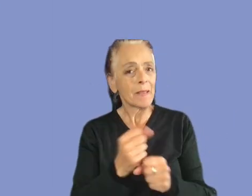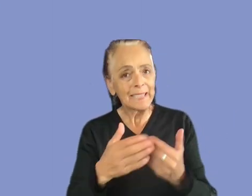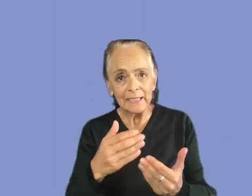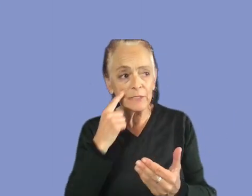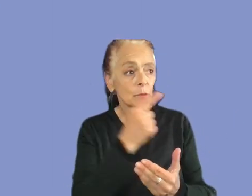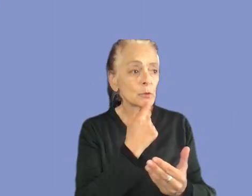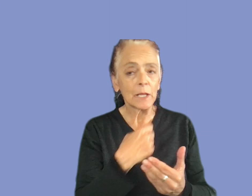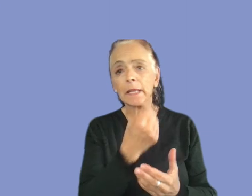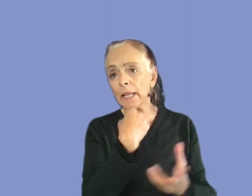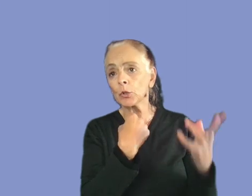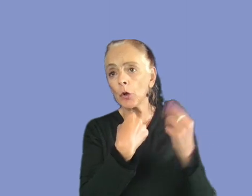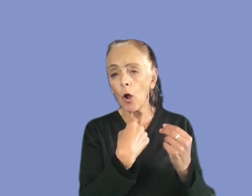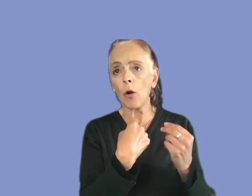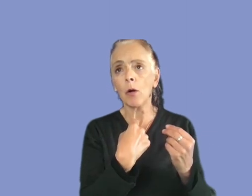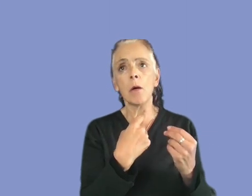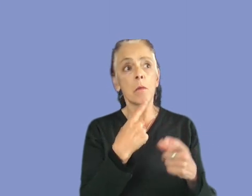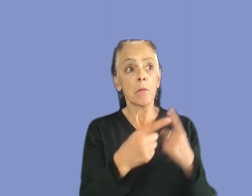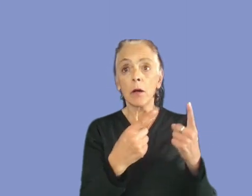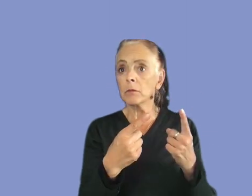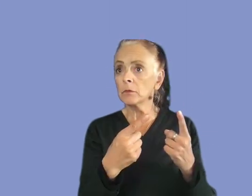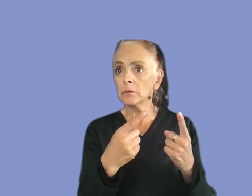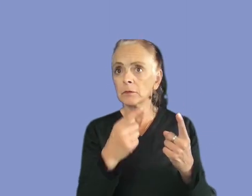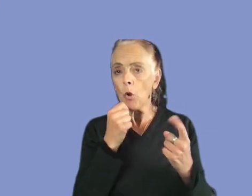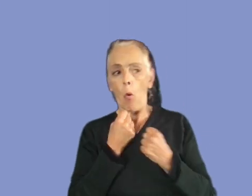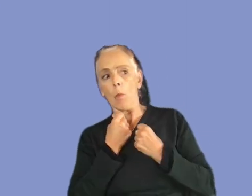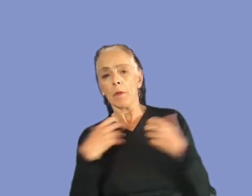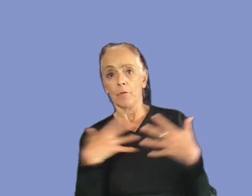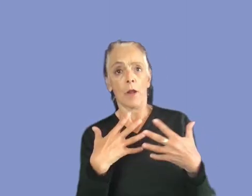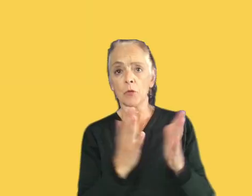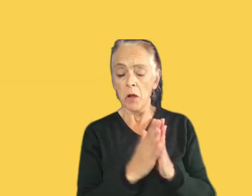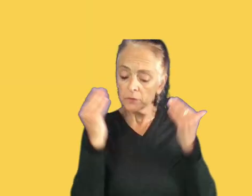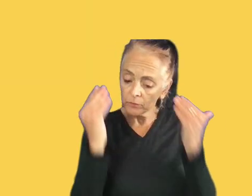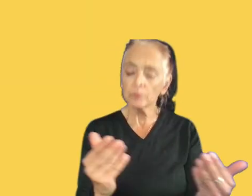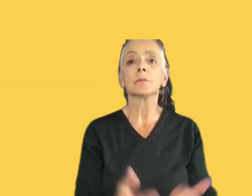or no. But don't let that stop you from asking initially.